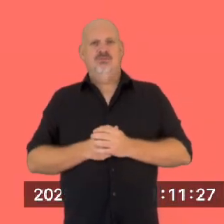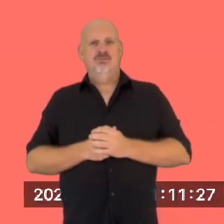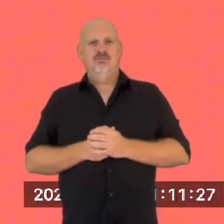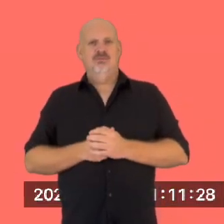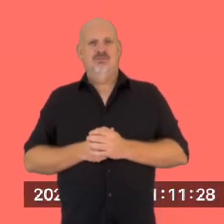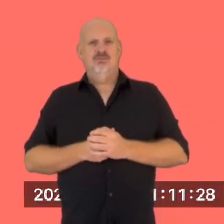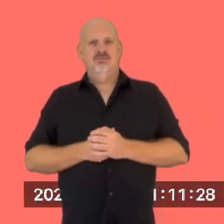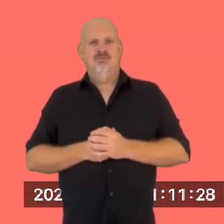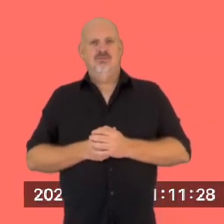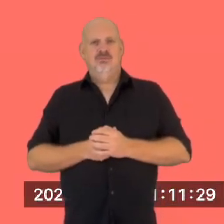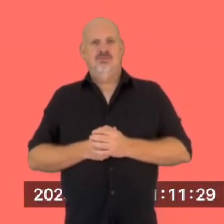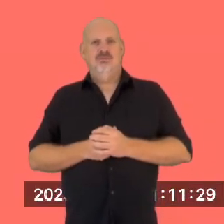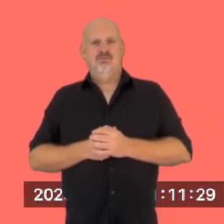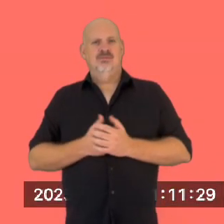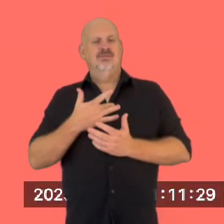and